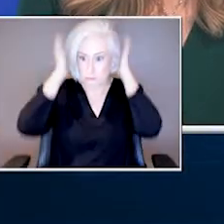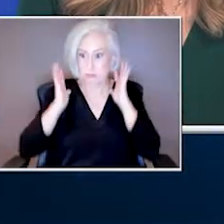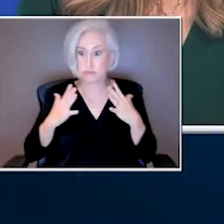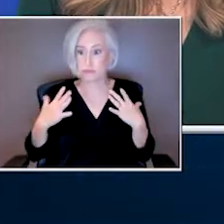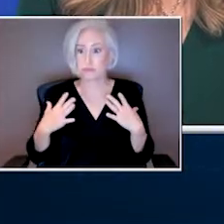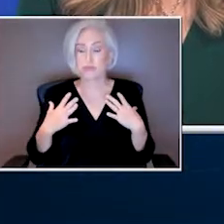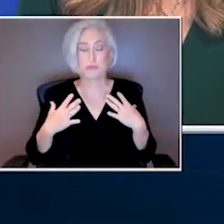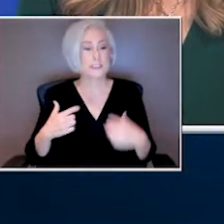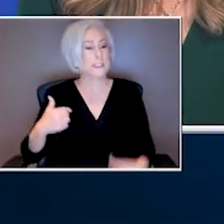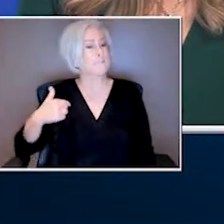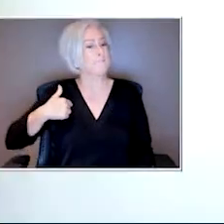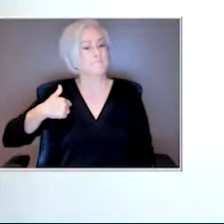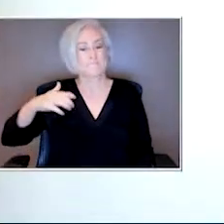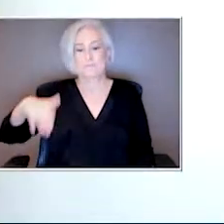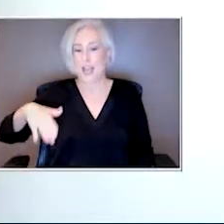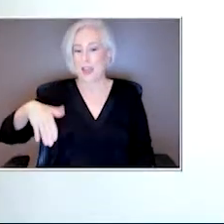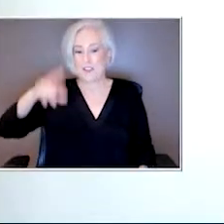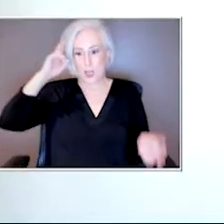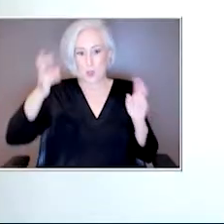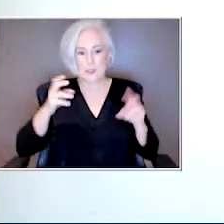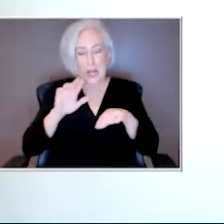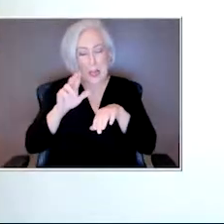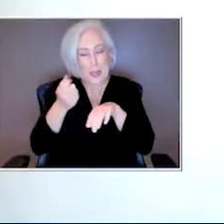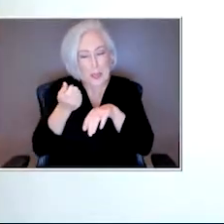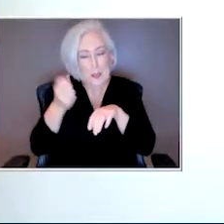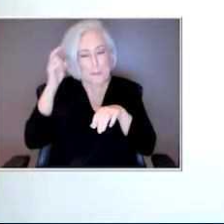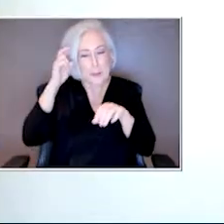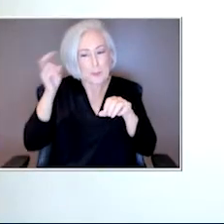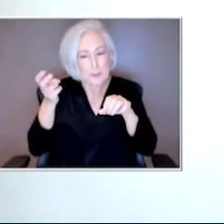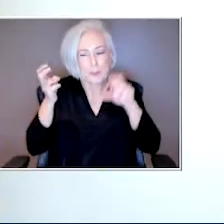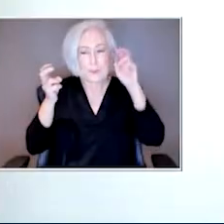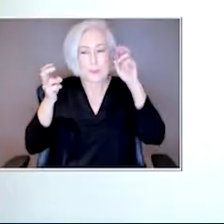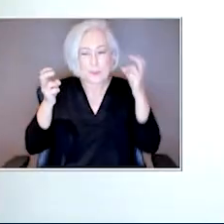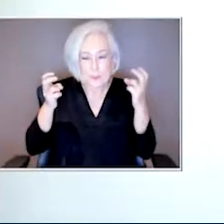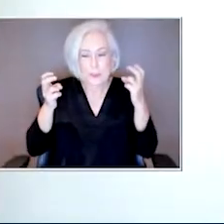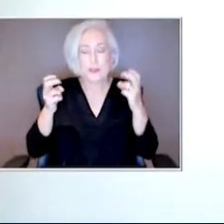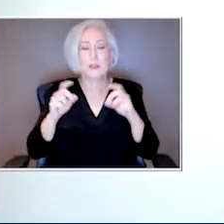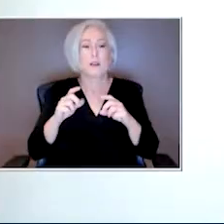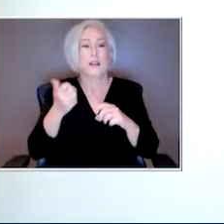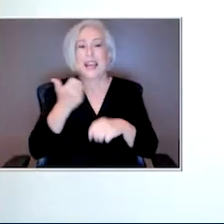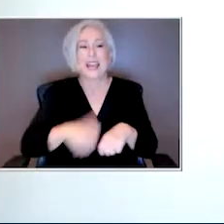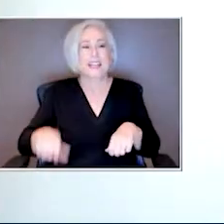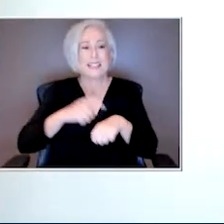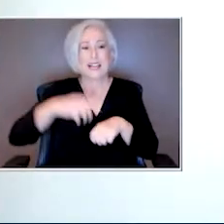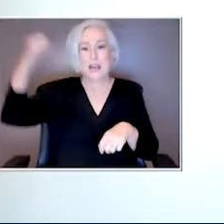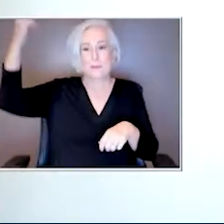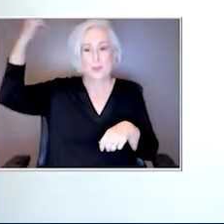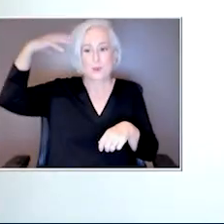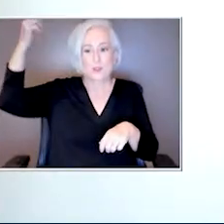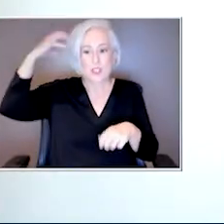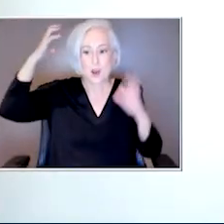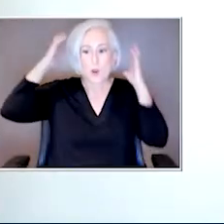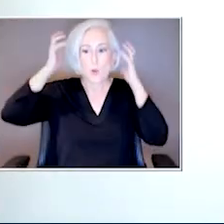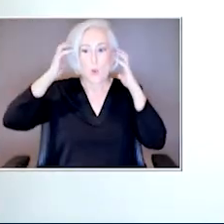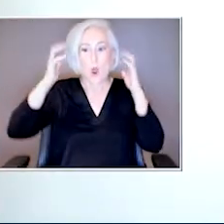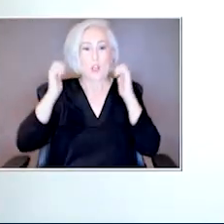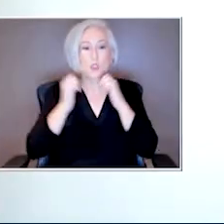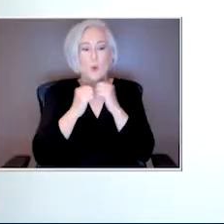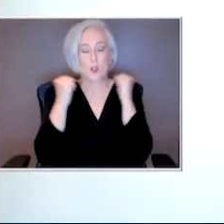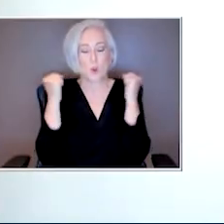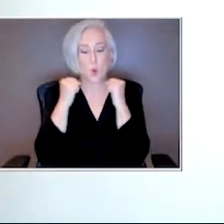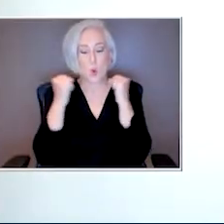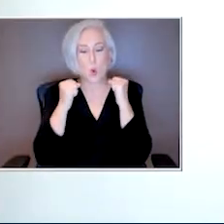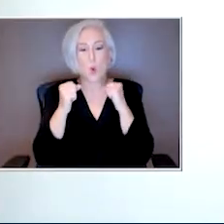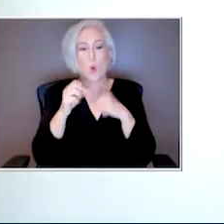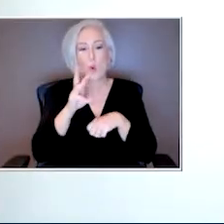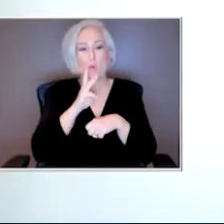Honestly, I haven't. I've had the normal shedding, but I mean, anytime we shower, we can only wash our hair in cool water once